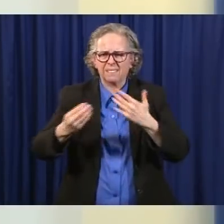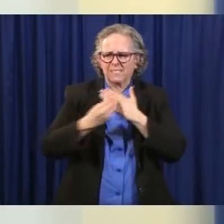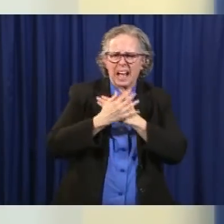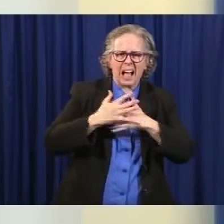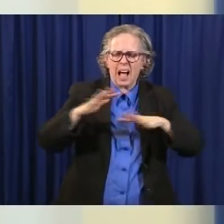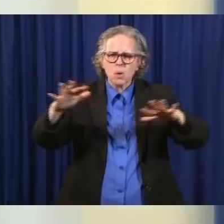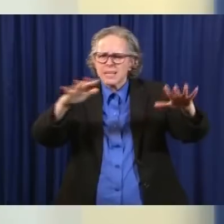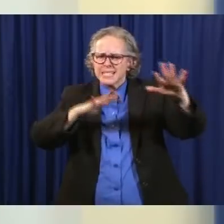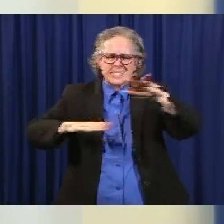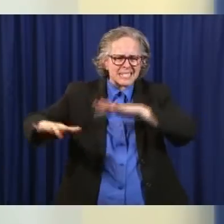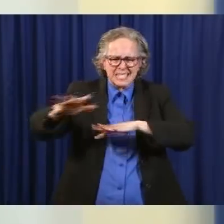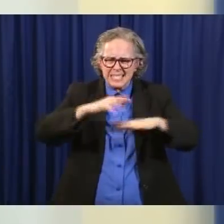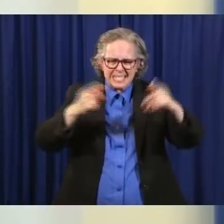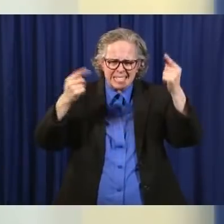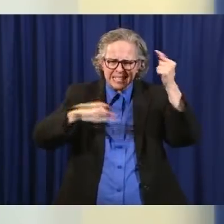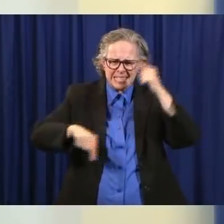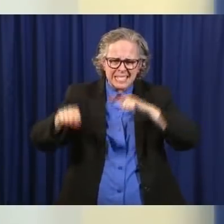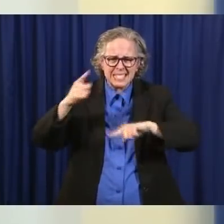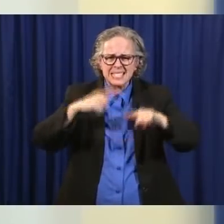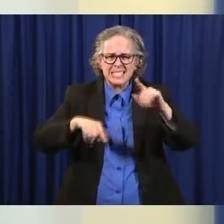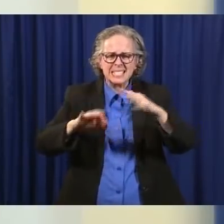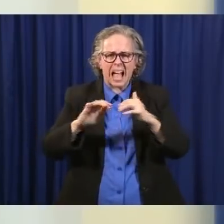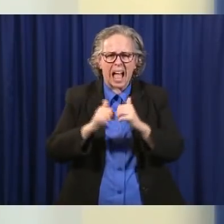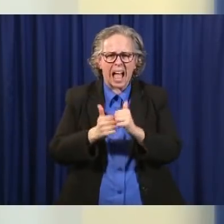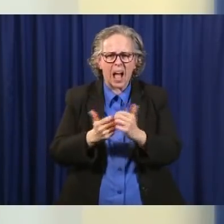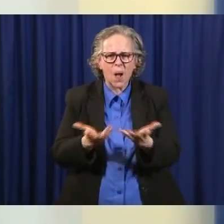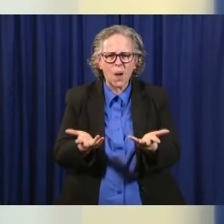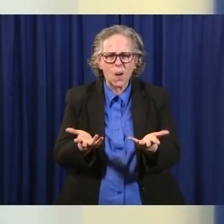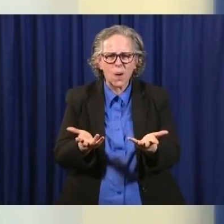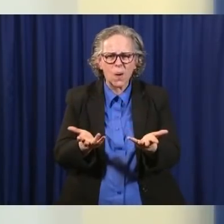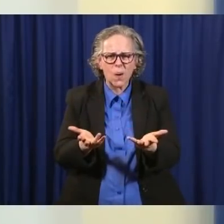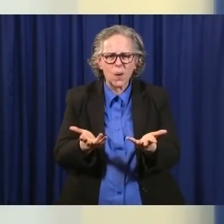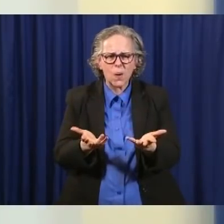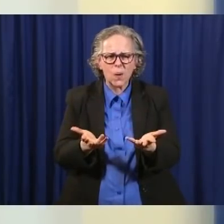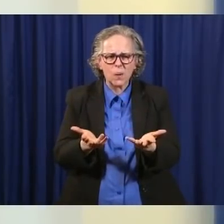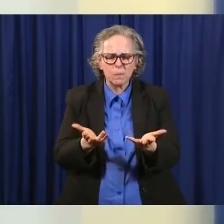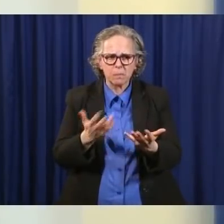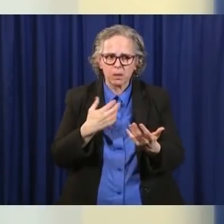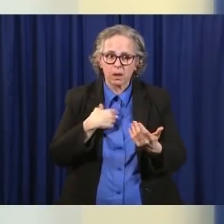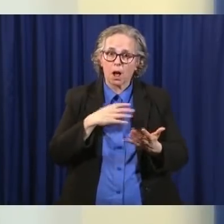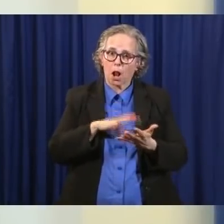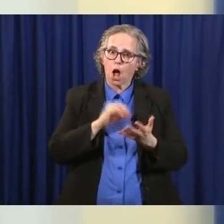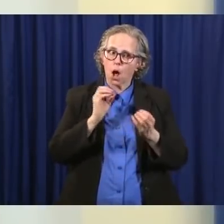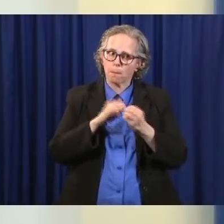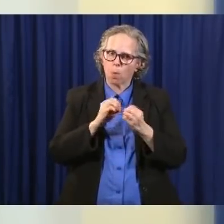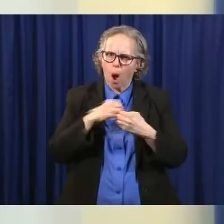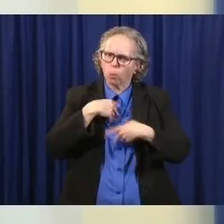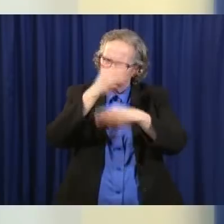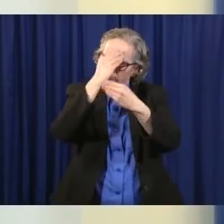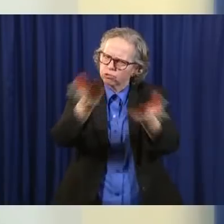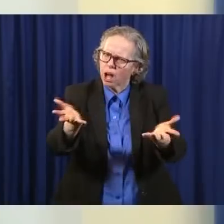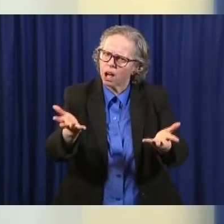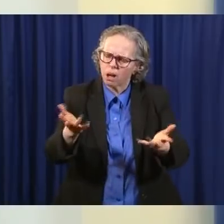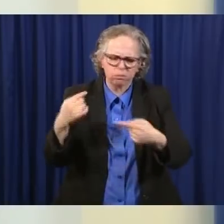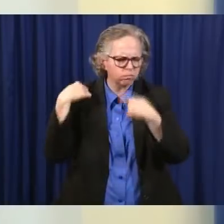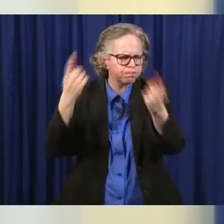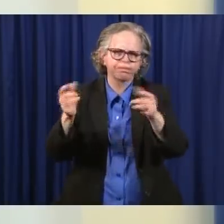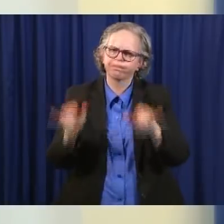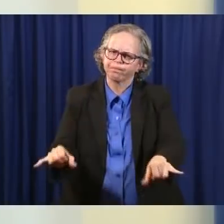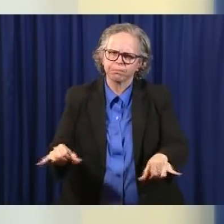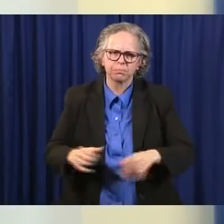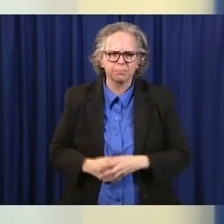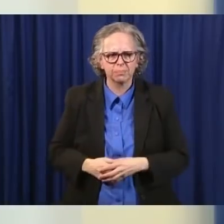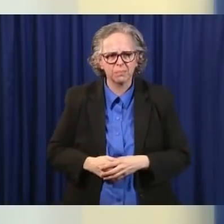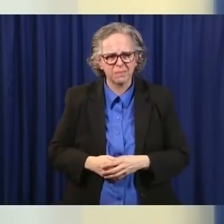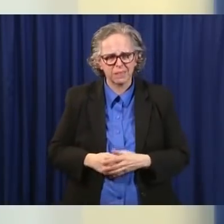get. And so as soon as we learn more, we will absolutely share that. It's important that we make these decisions with